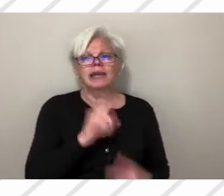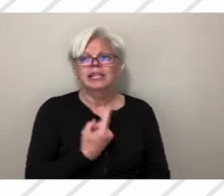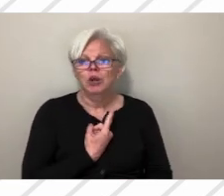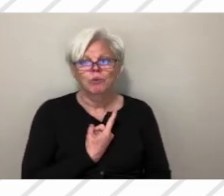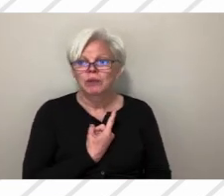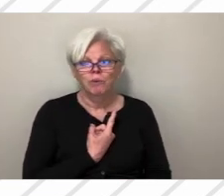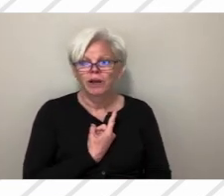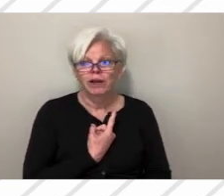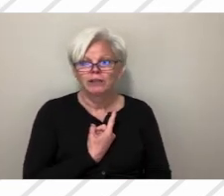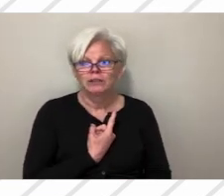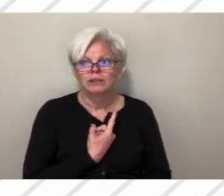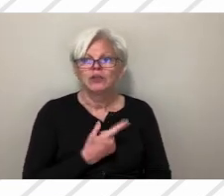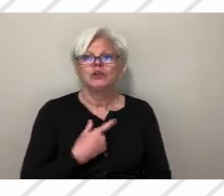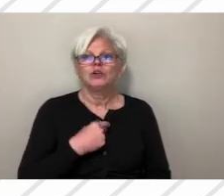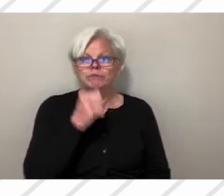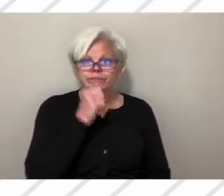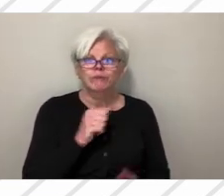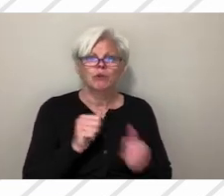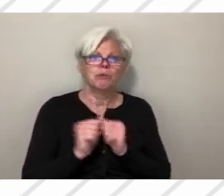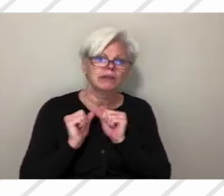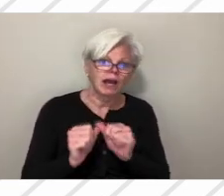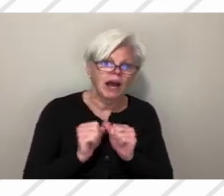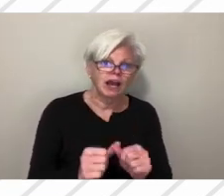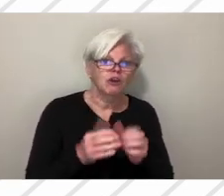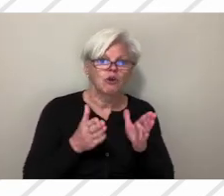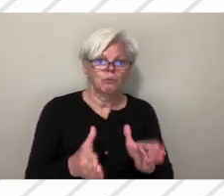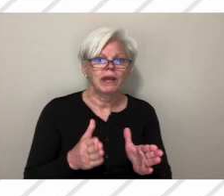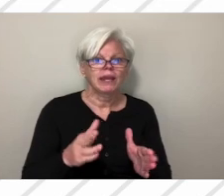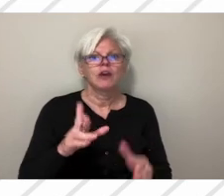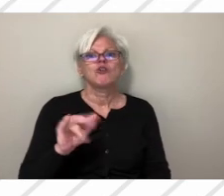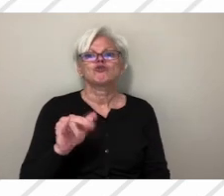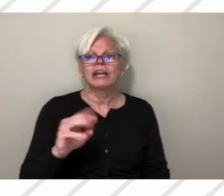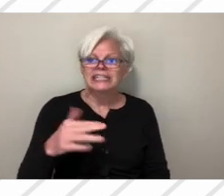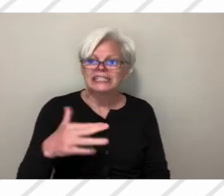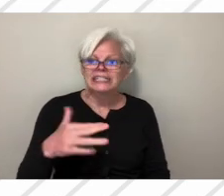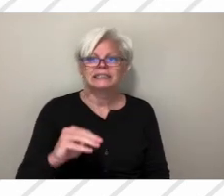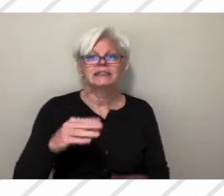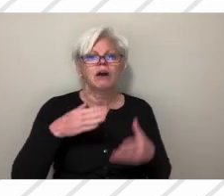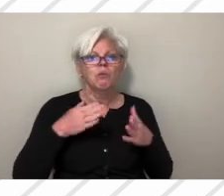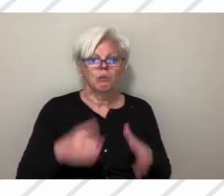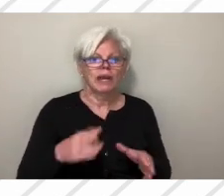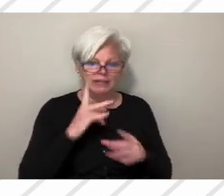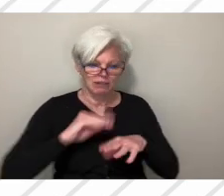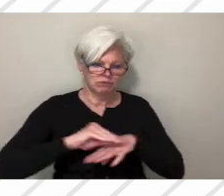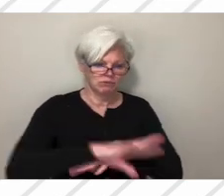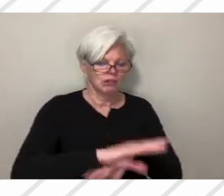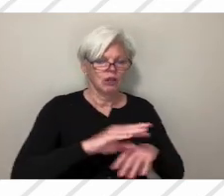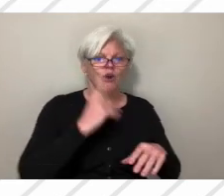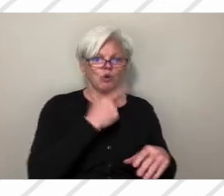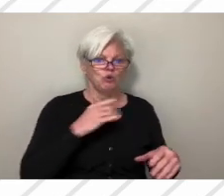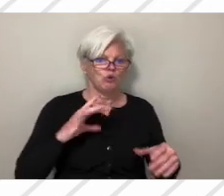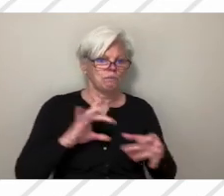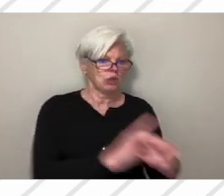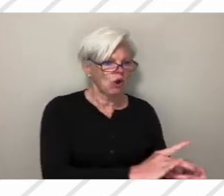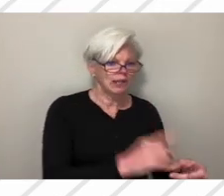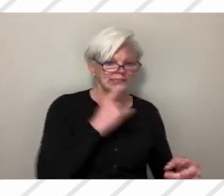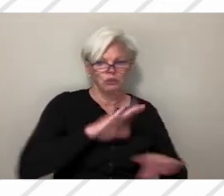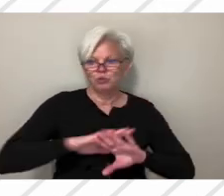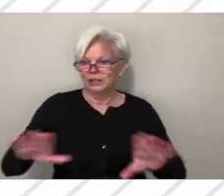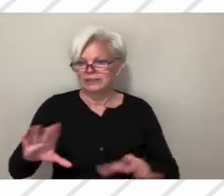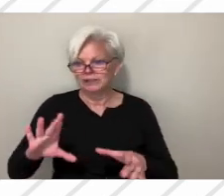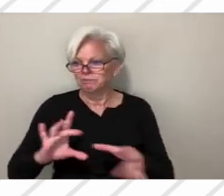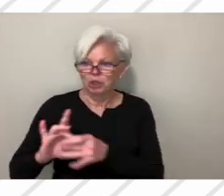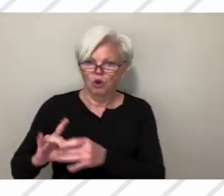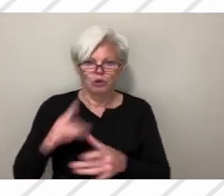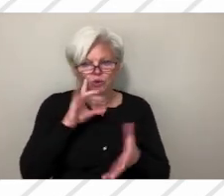there who's dealing with ongoing ways, racism and the ways that make us shape who belongs in places and who doesn't belong in